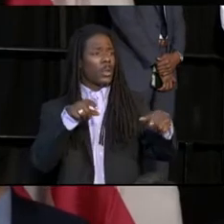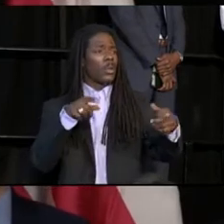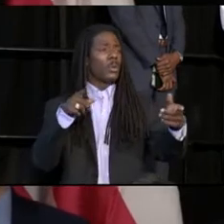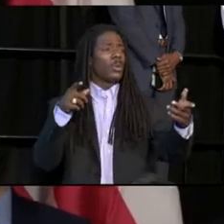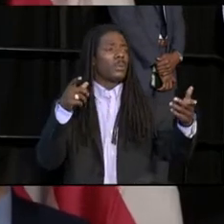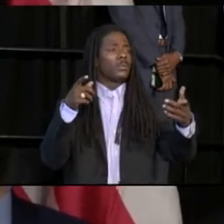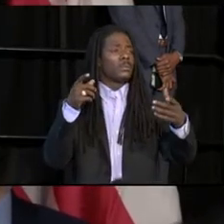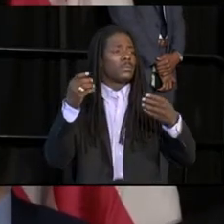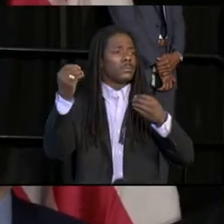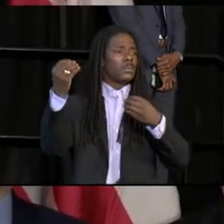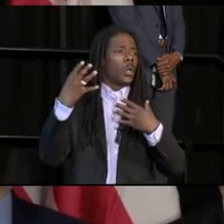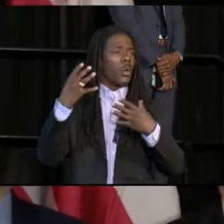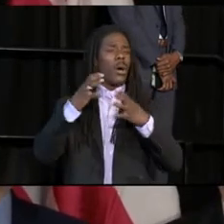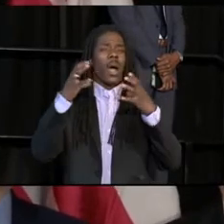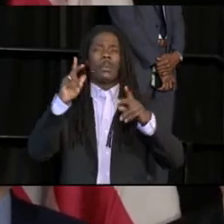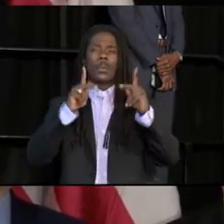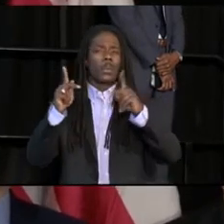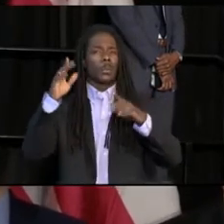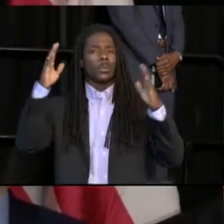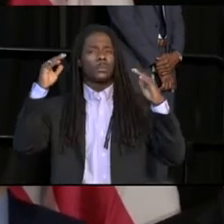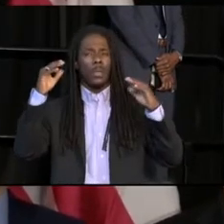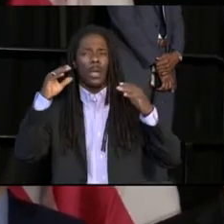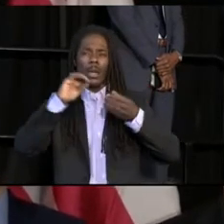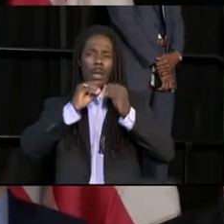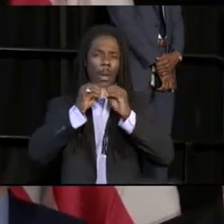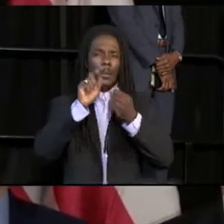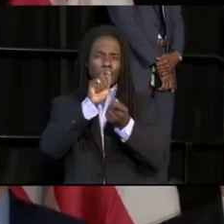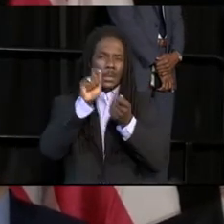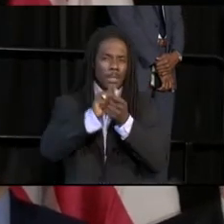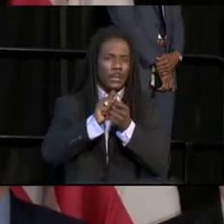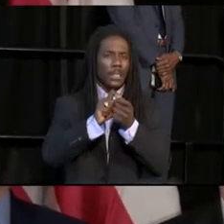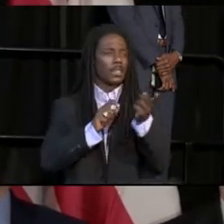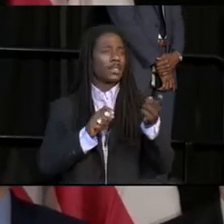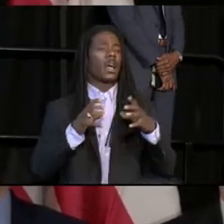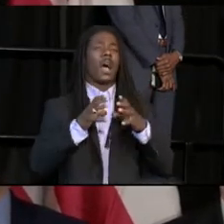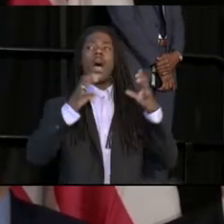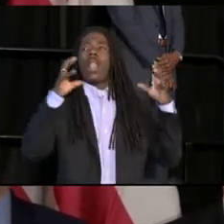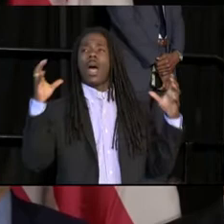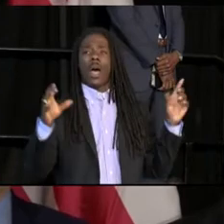number on how many people you're expecting to come to this? A lot.